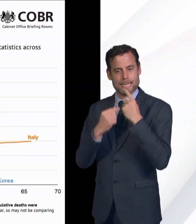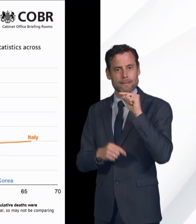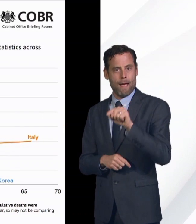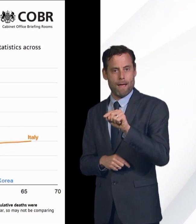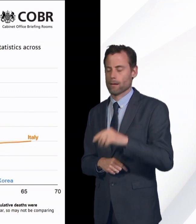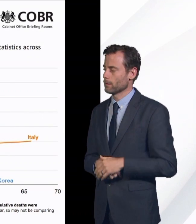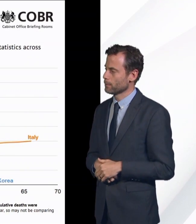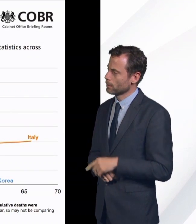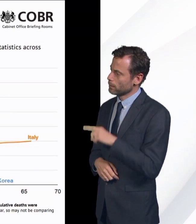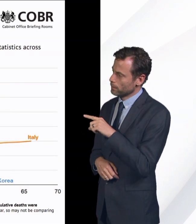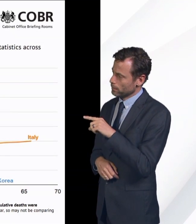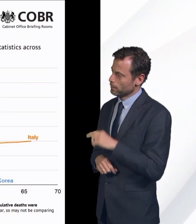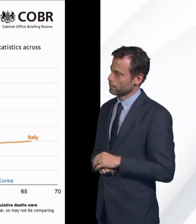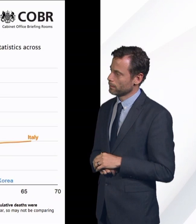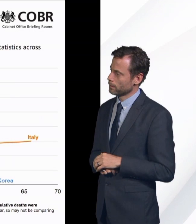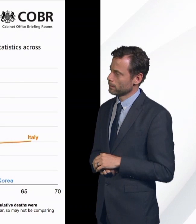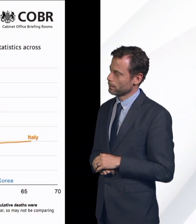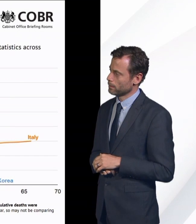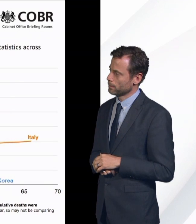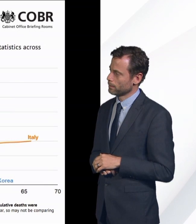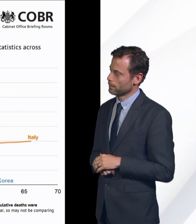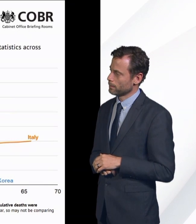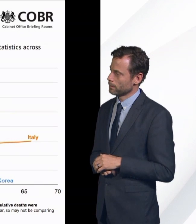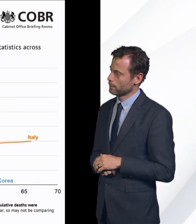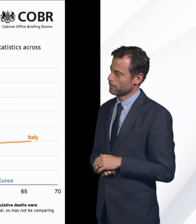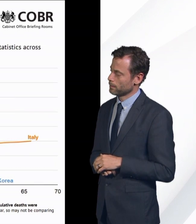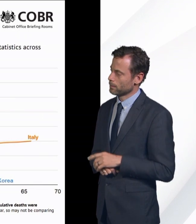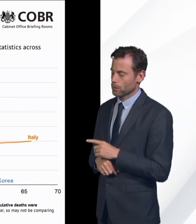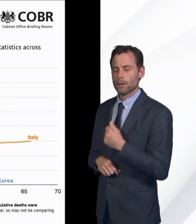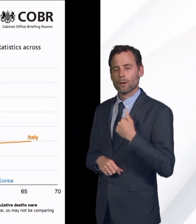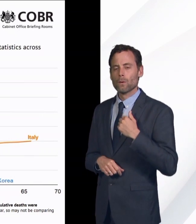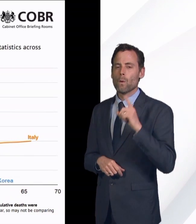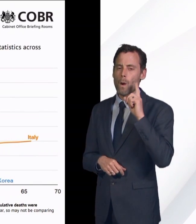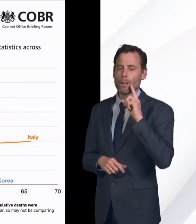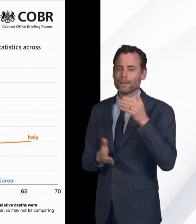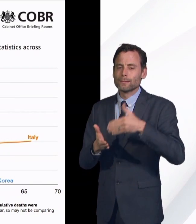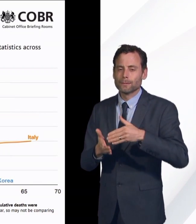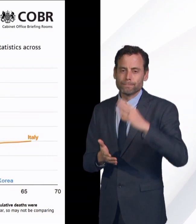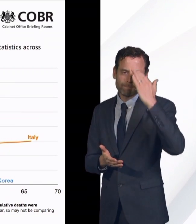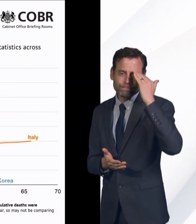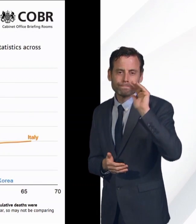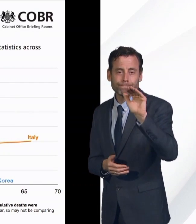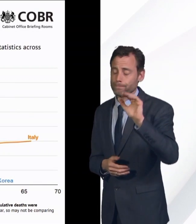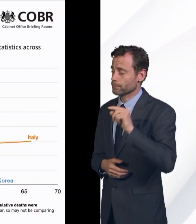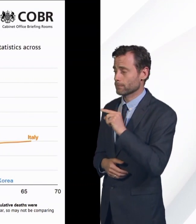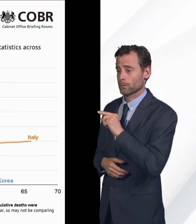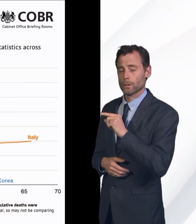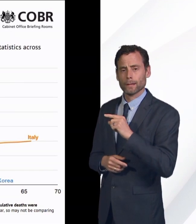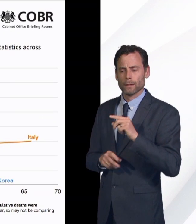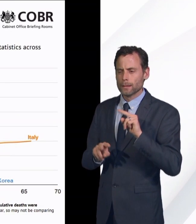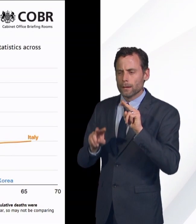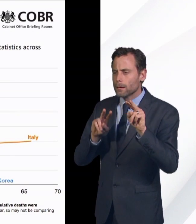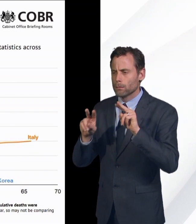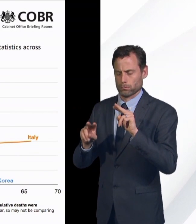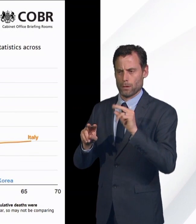countries. And again, the usual caveats that we give, that comparisons between different countries is